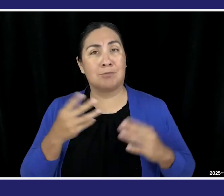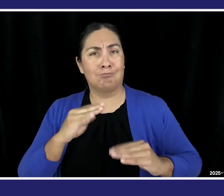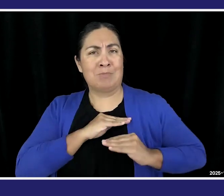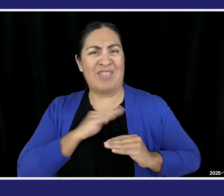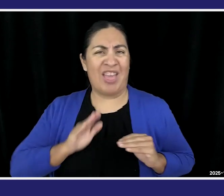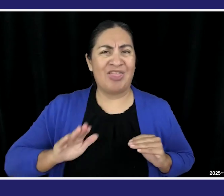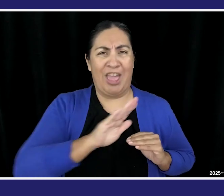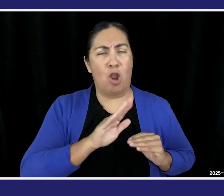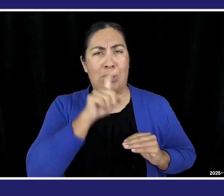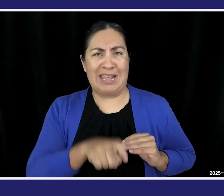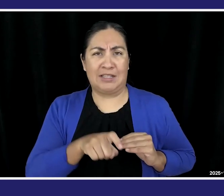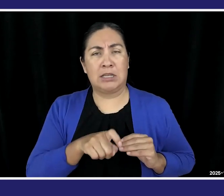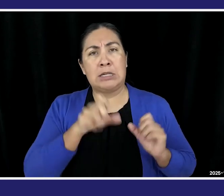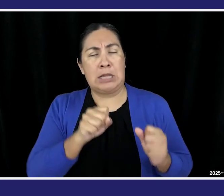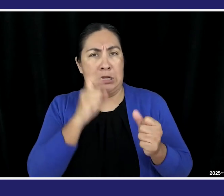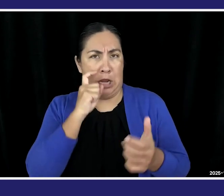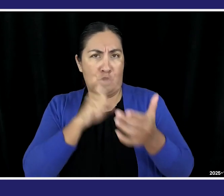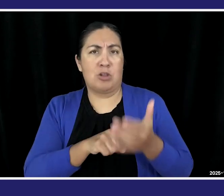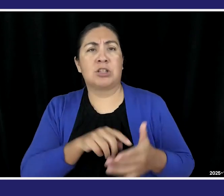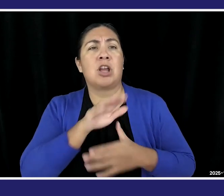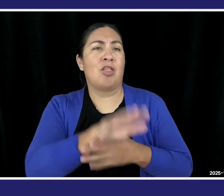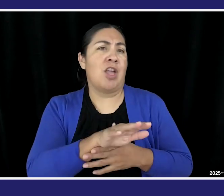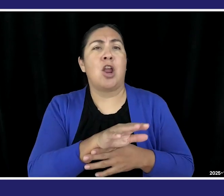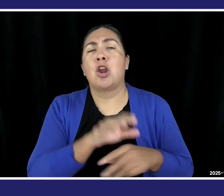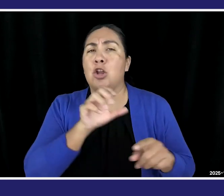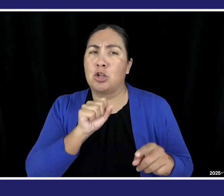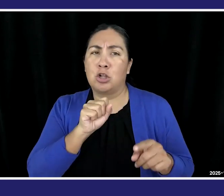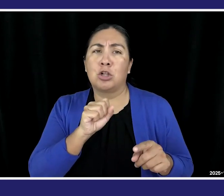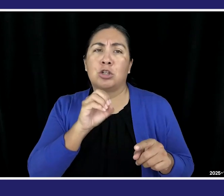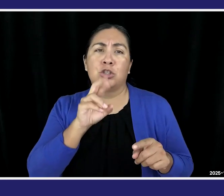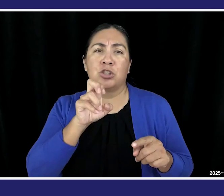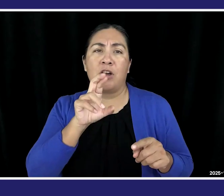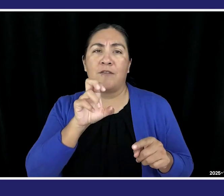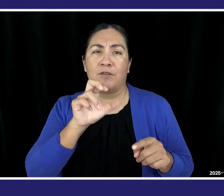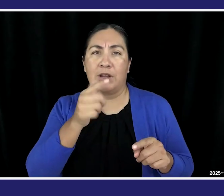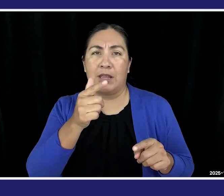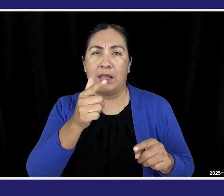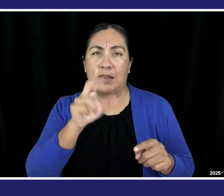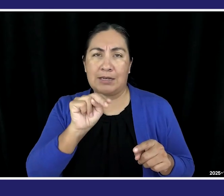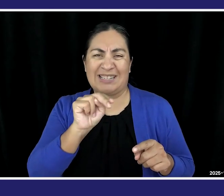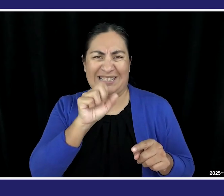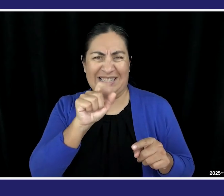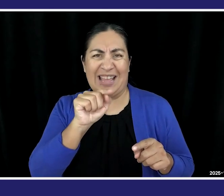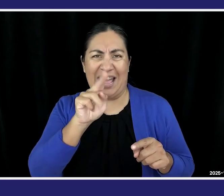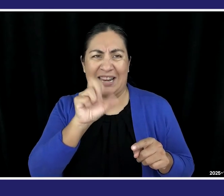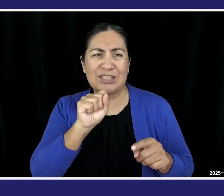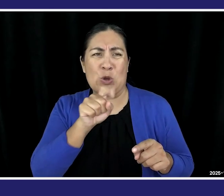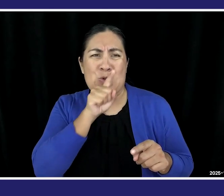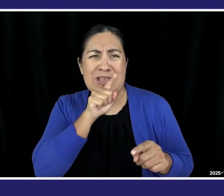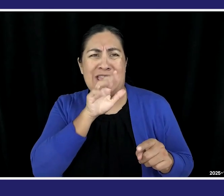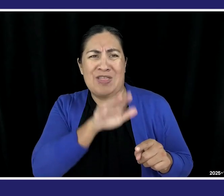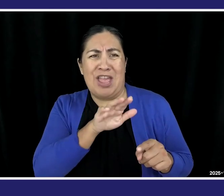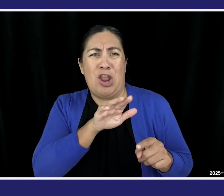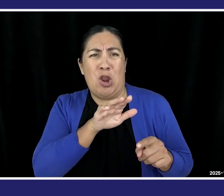so that it acknowledges their sovereign status and really their wisdom to be able to tailor strategies